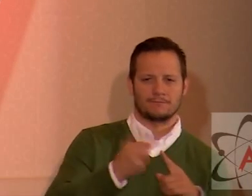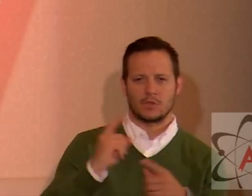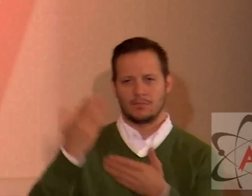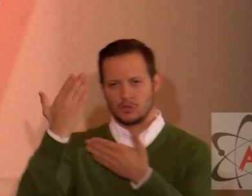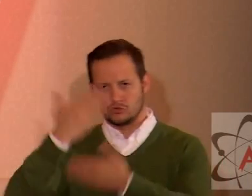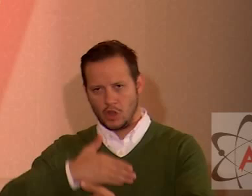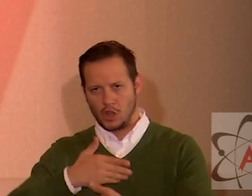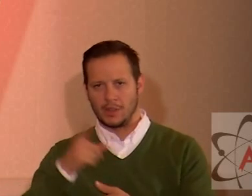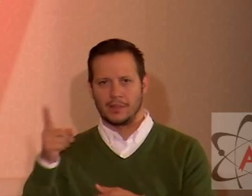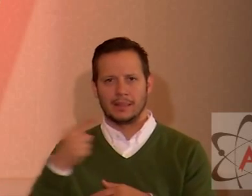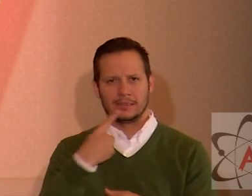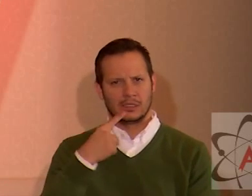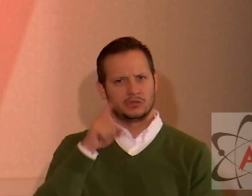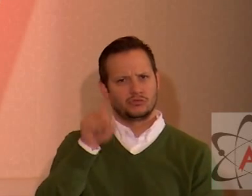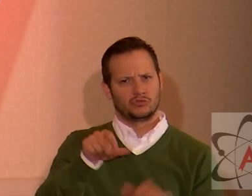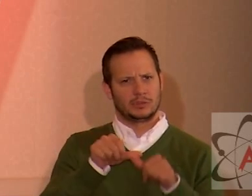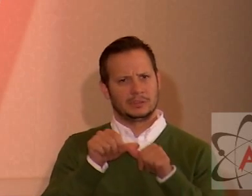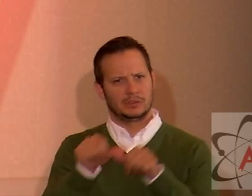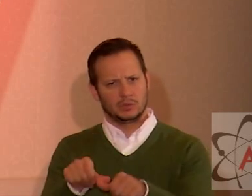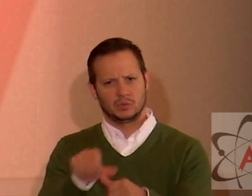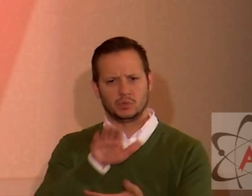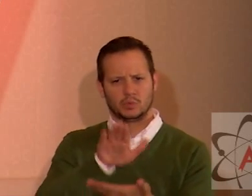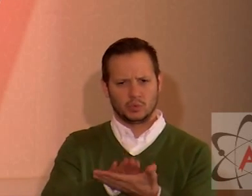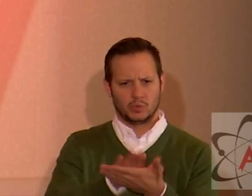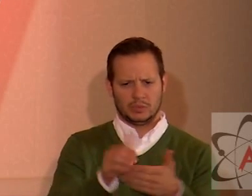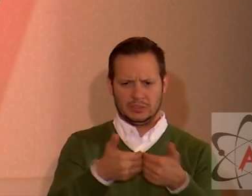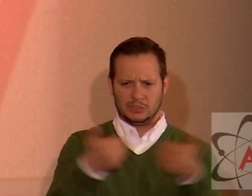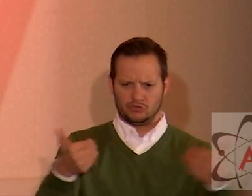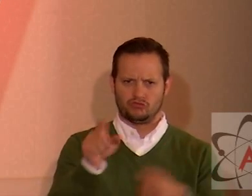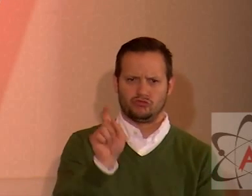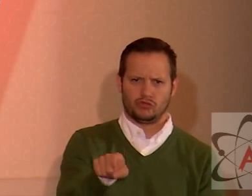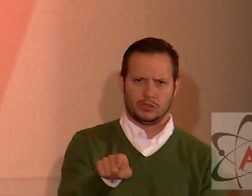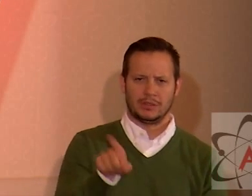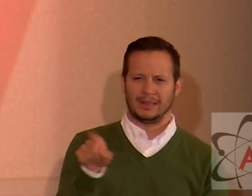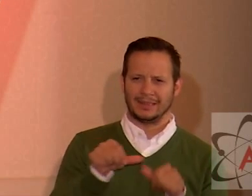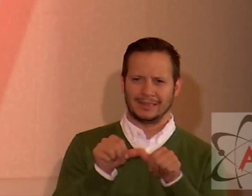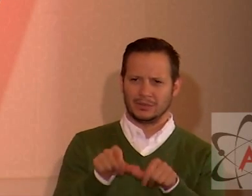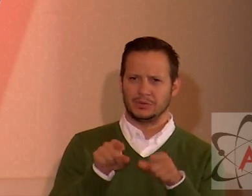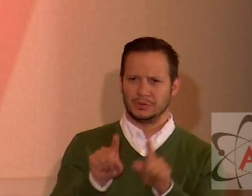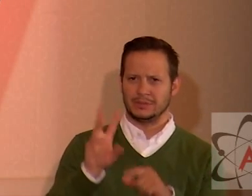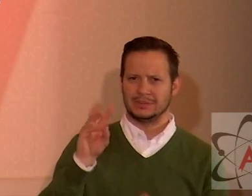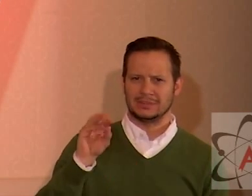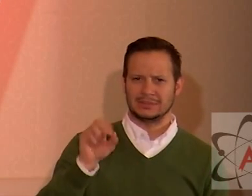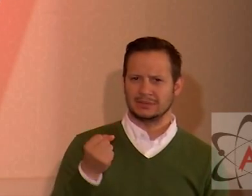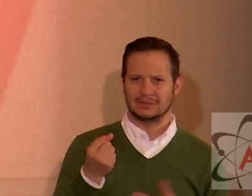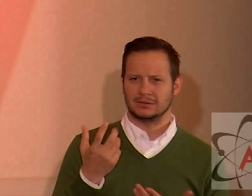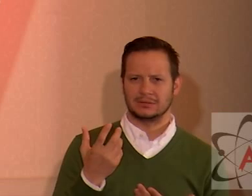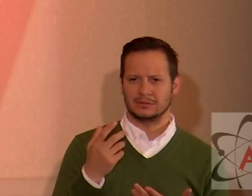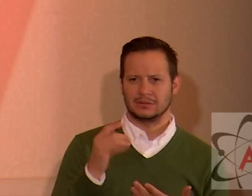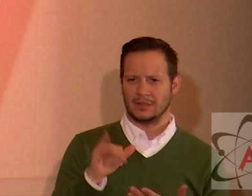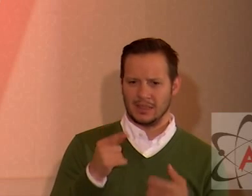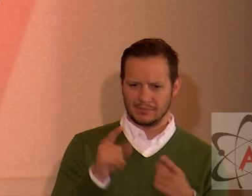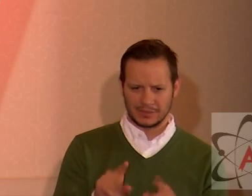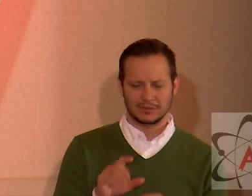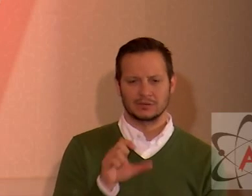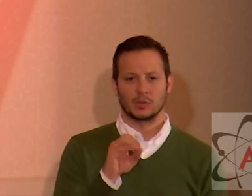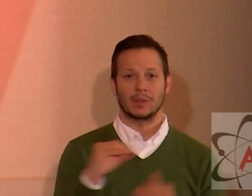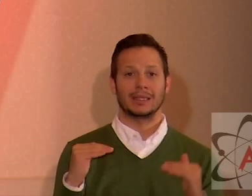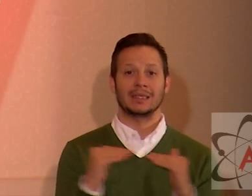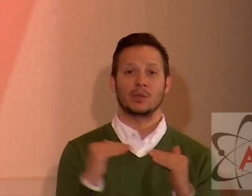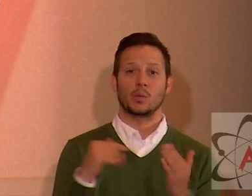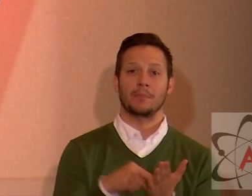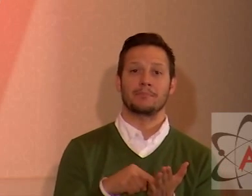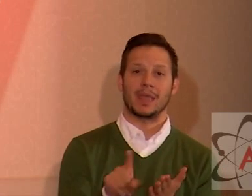the continuation of school segregation." It's still there. How about the Equal Pay